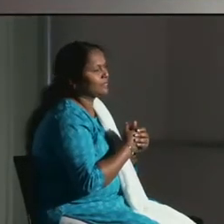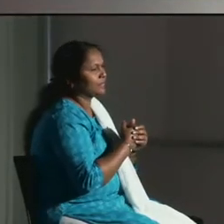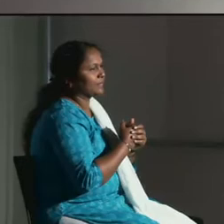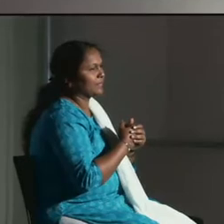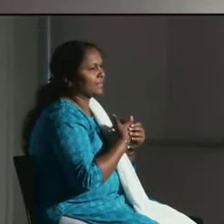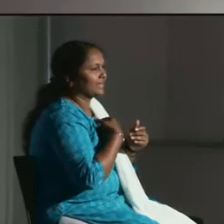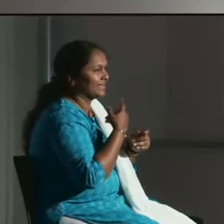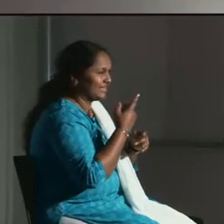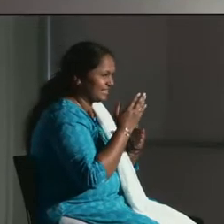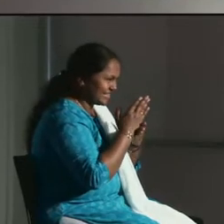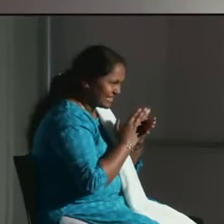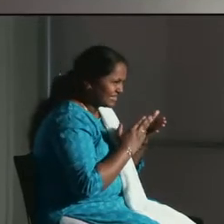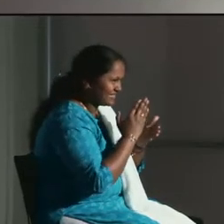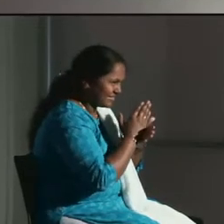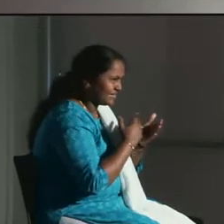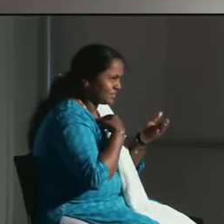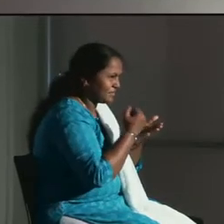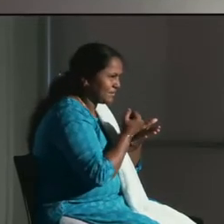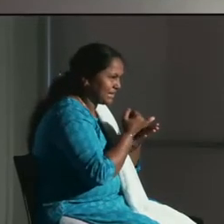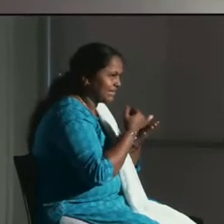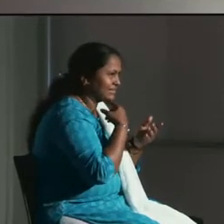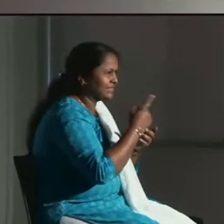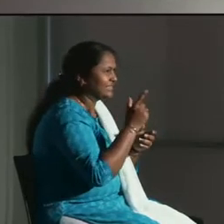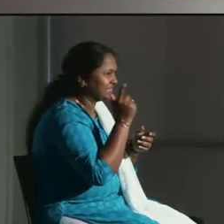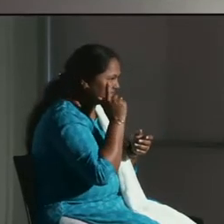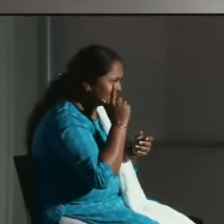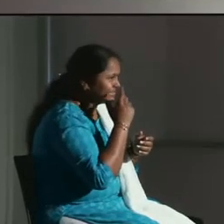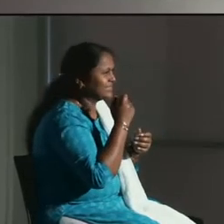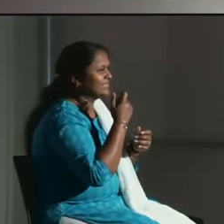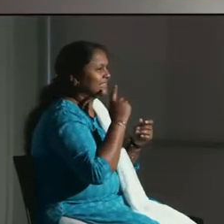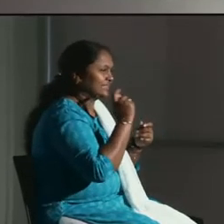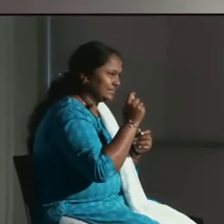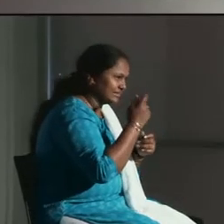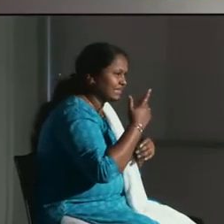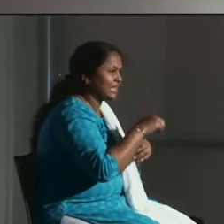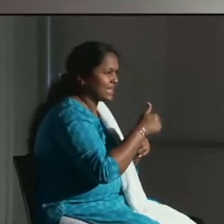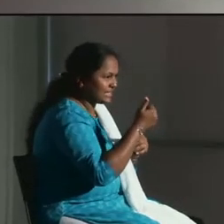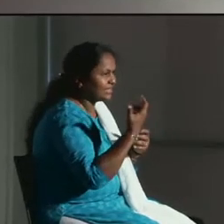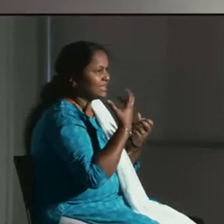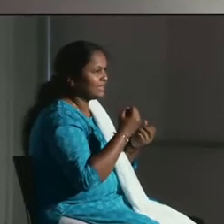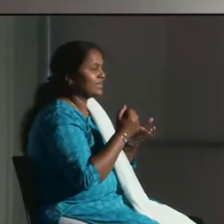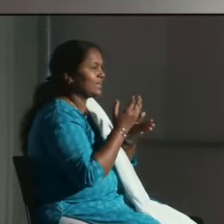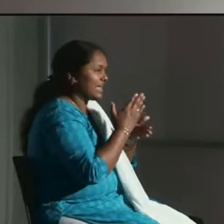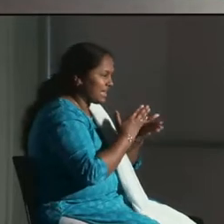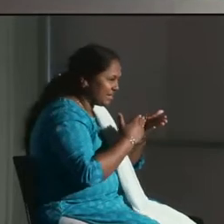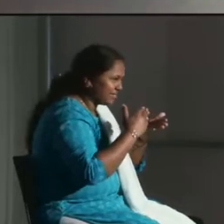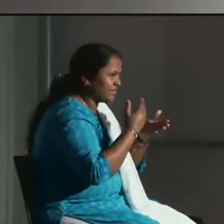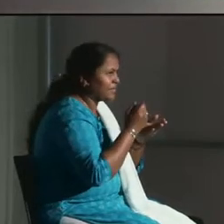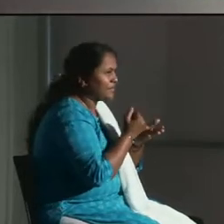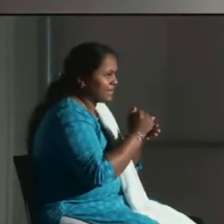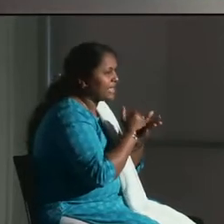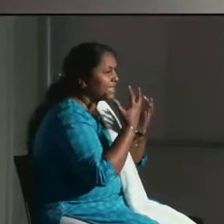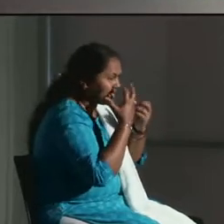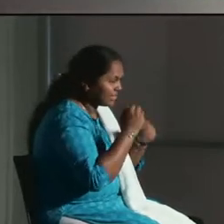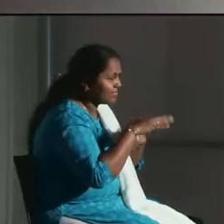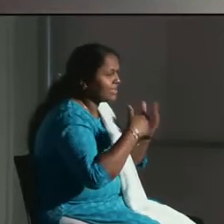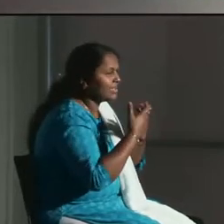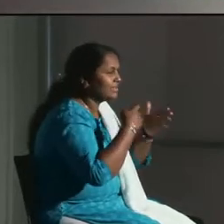Like I said, half our practice is on listening and building testimonials. The other half of the practice is really about